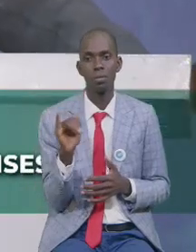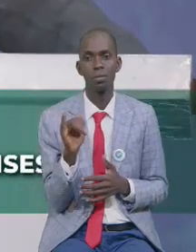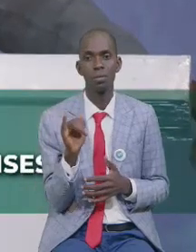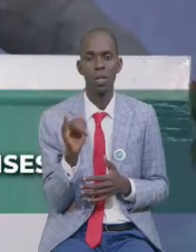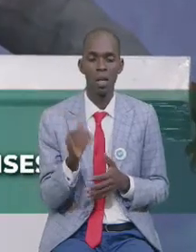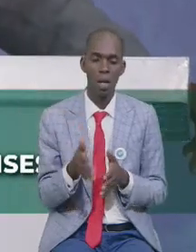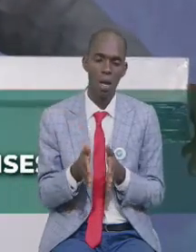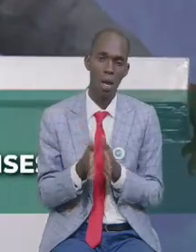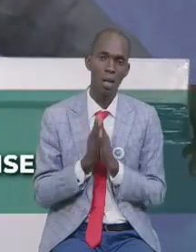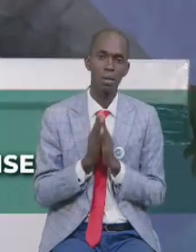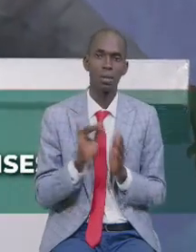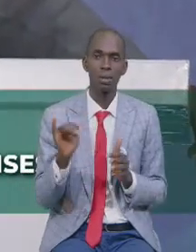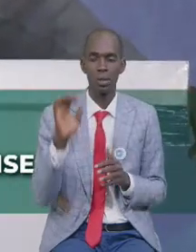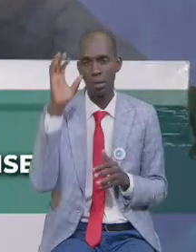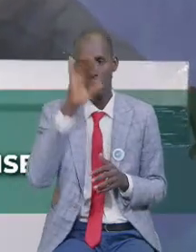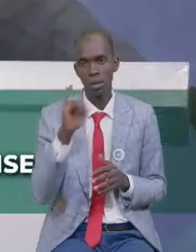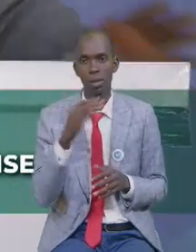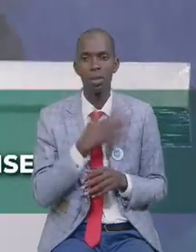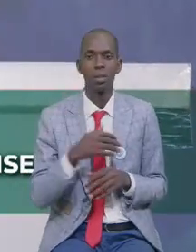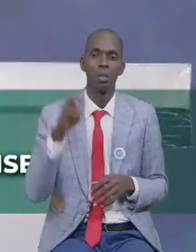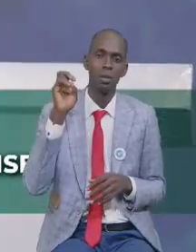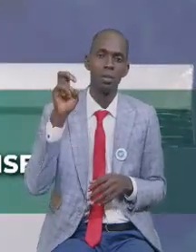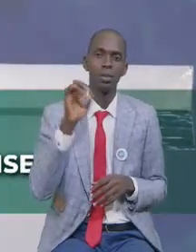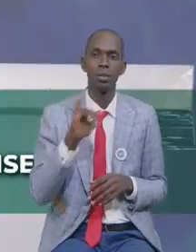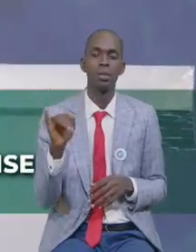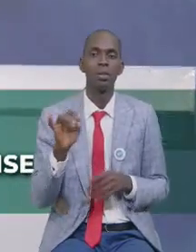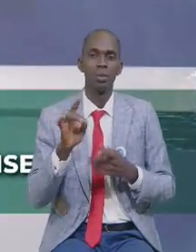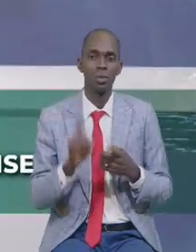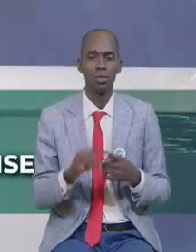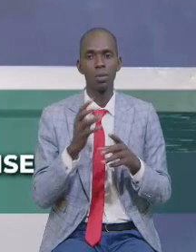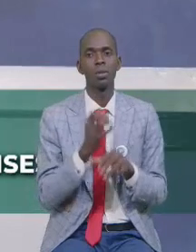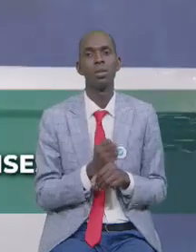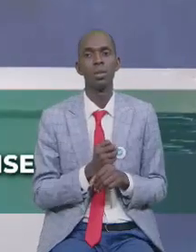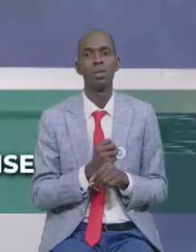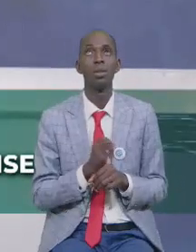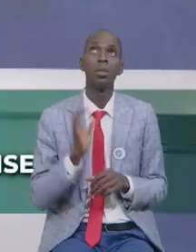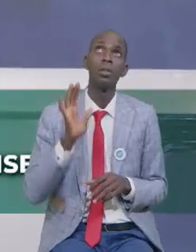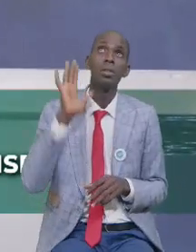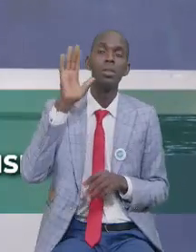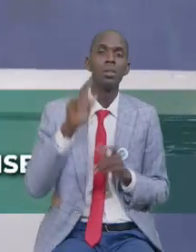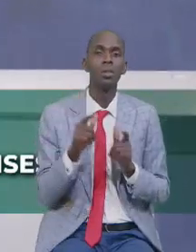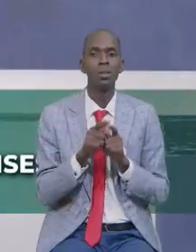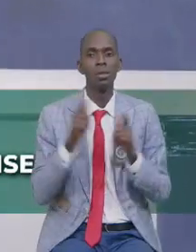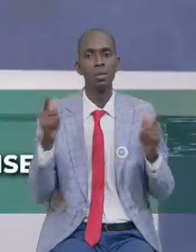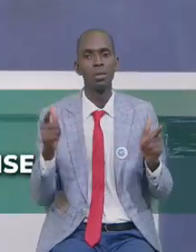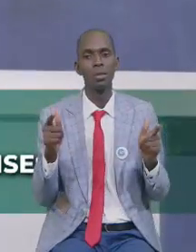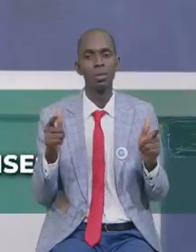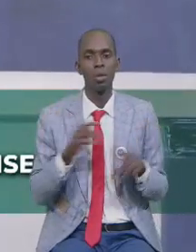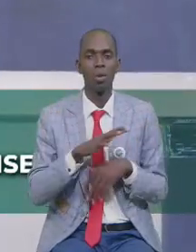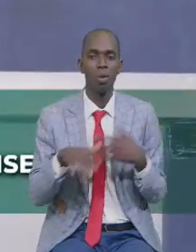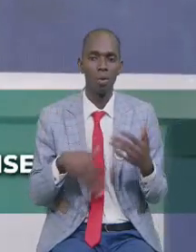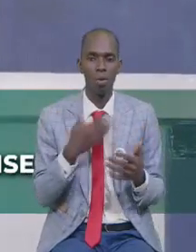asking, seeking and knocking to regain his great, all